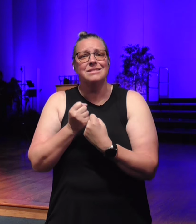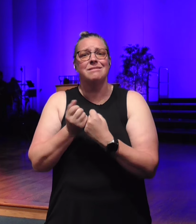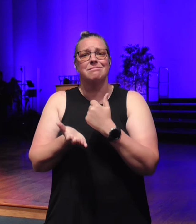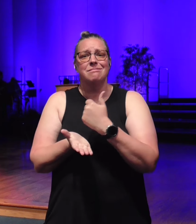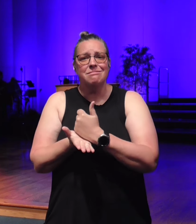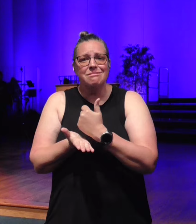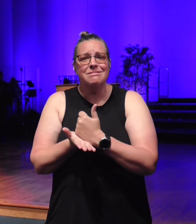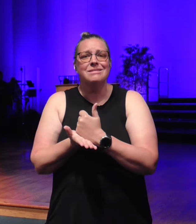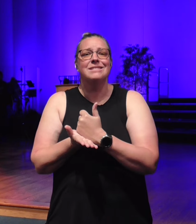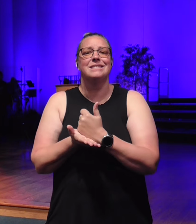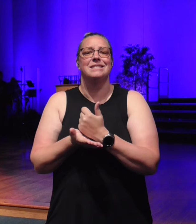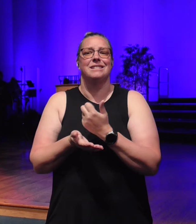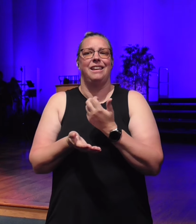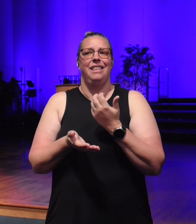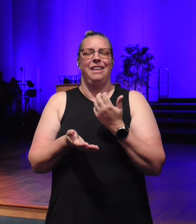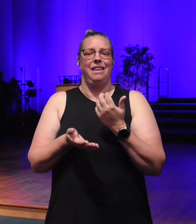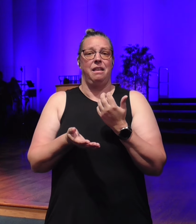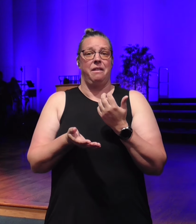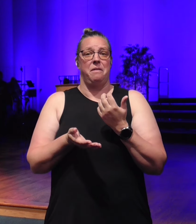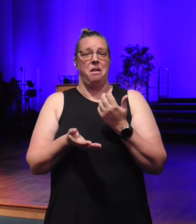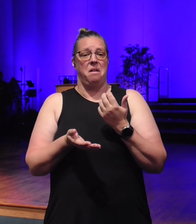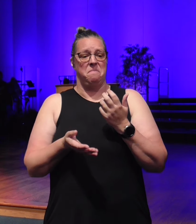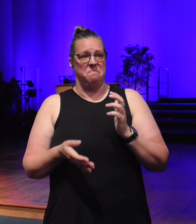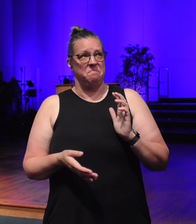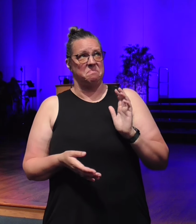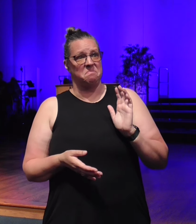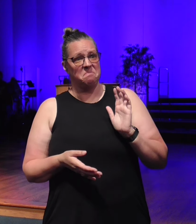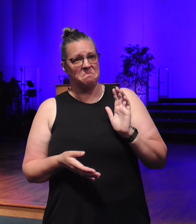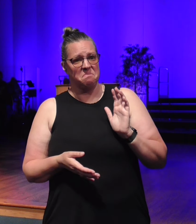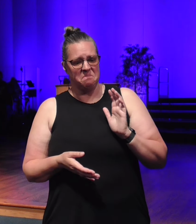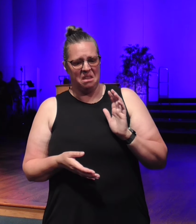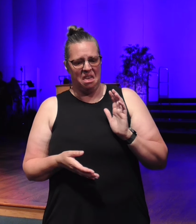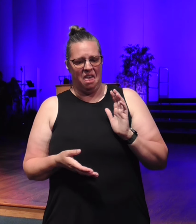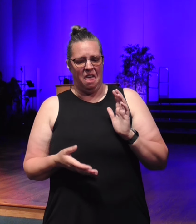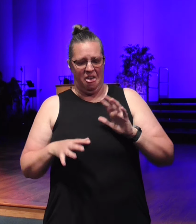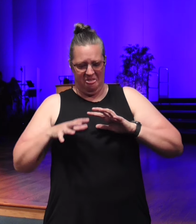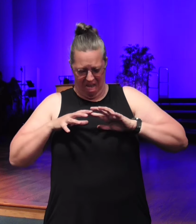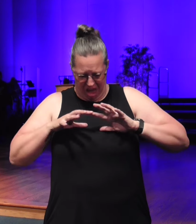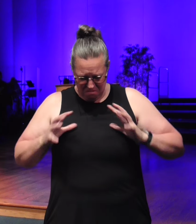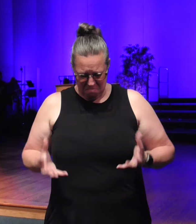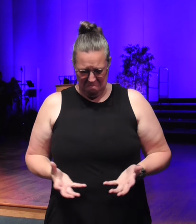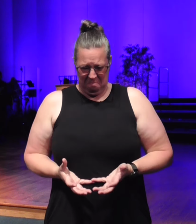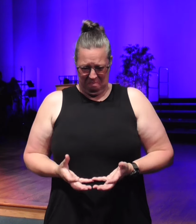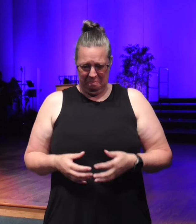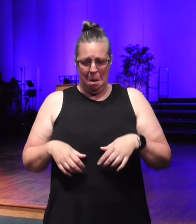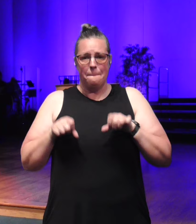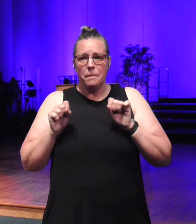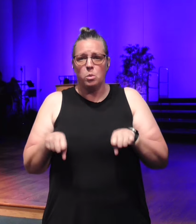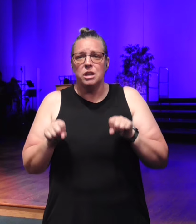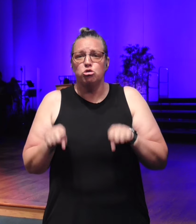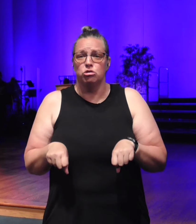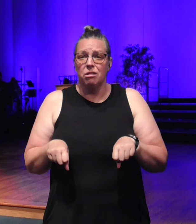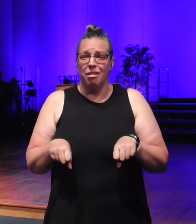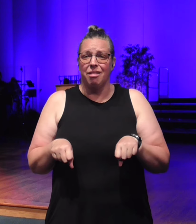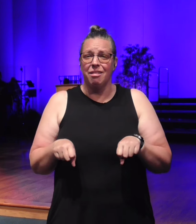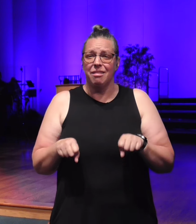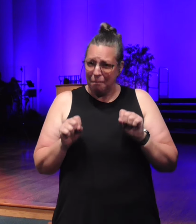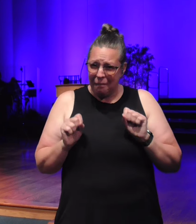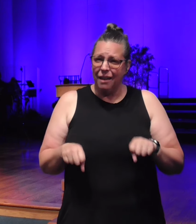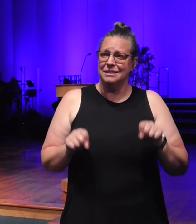that effervescent wellspring of possibility and potential, such